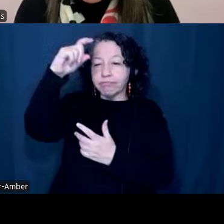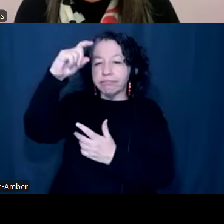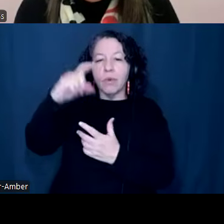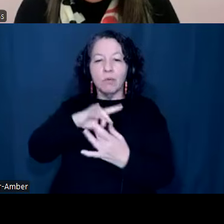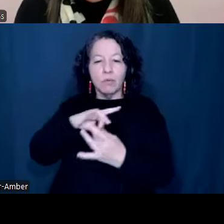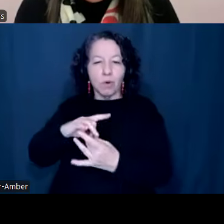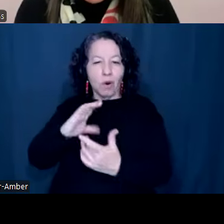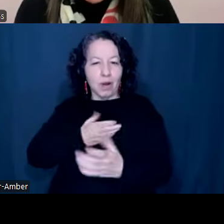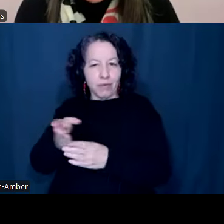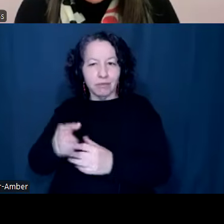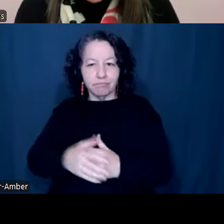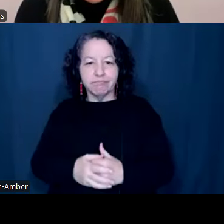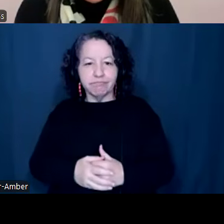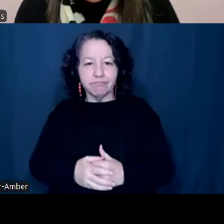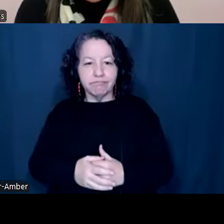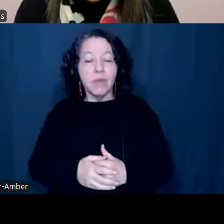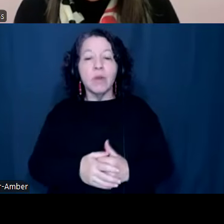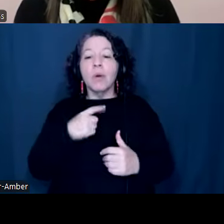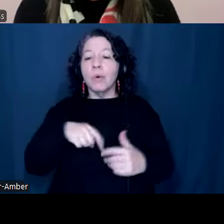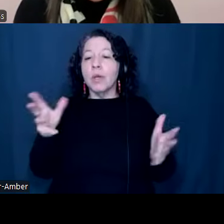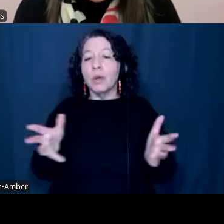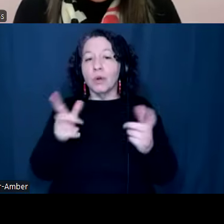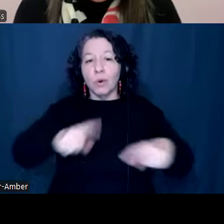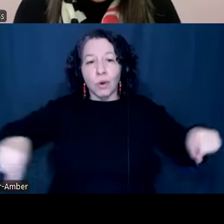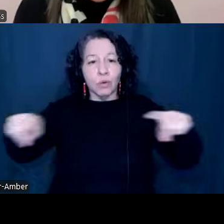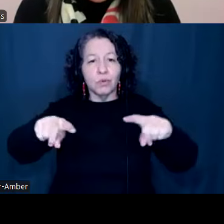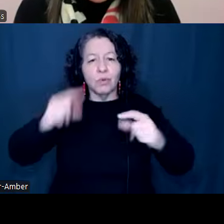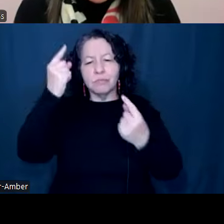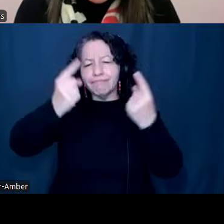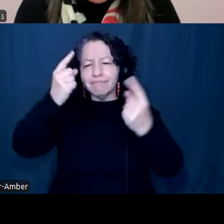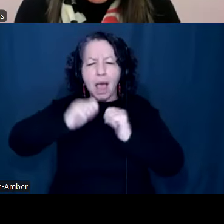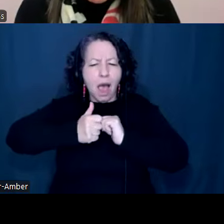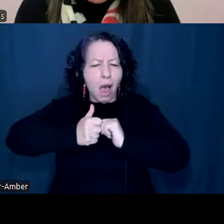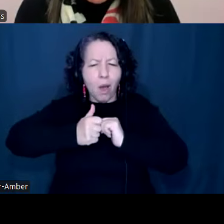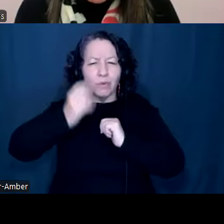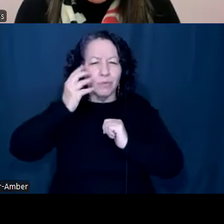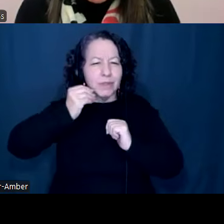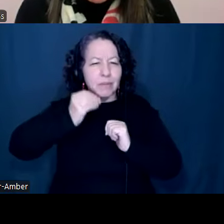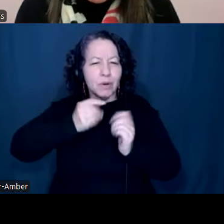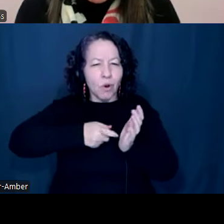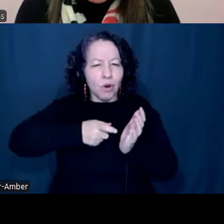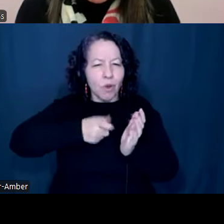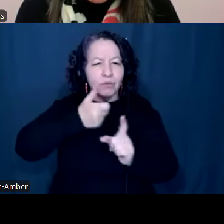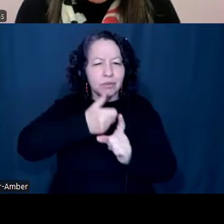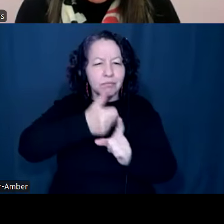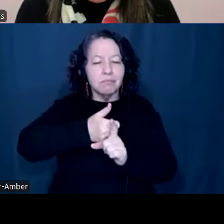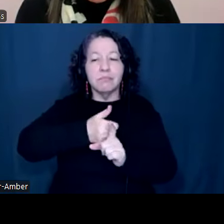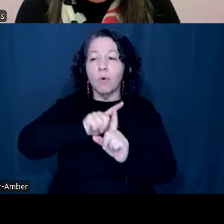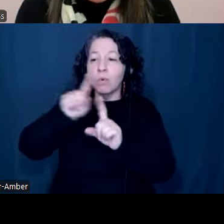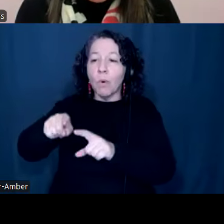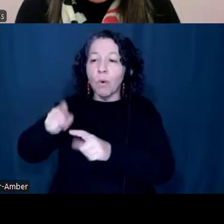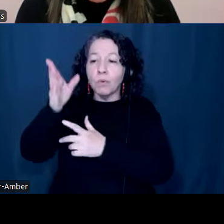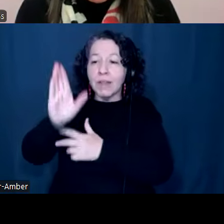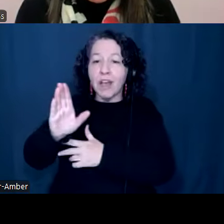field. We encourage you to think about how to experience archaeology, whether by attending a lecture